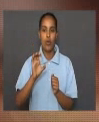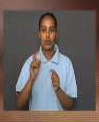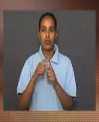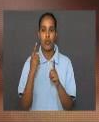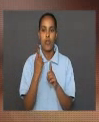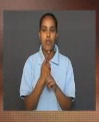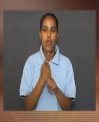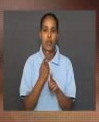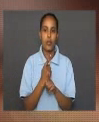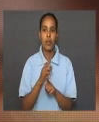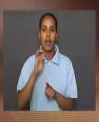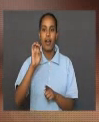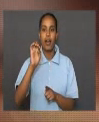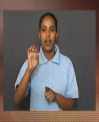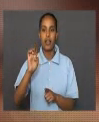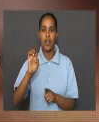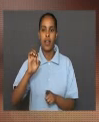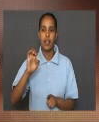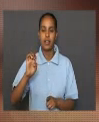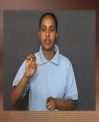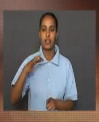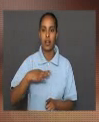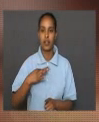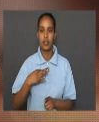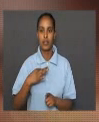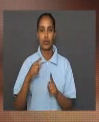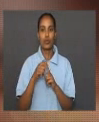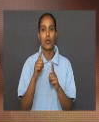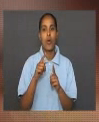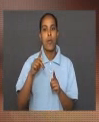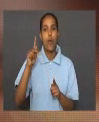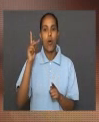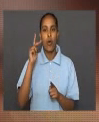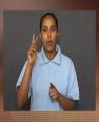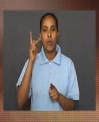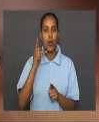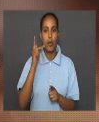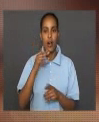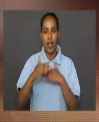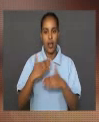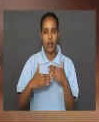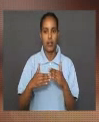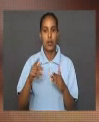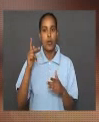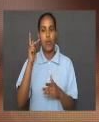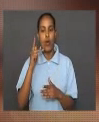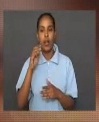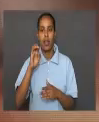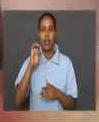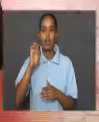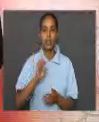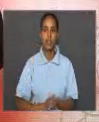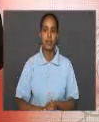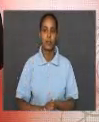the ester. The ester is then polymerized to form polyester.